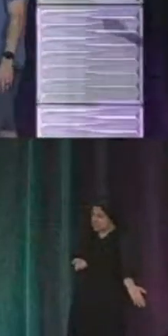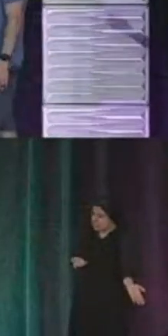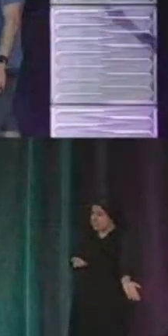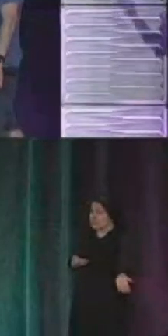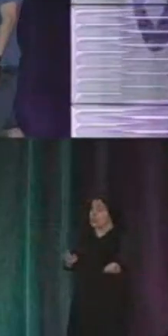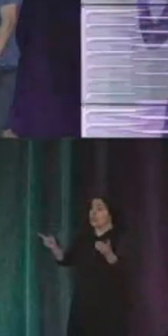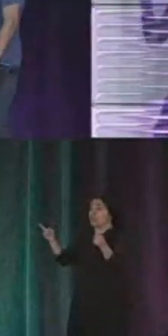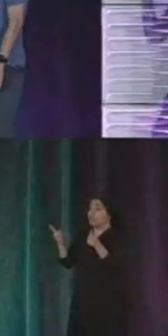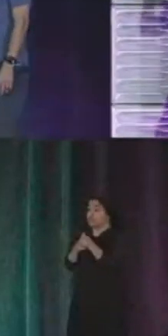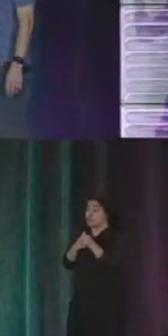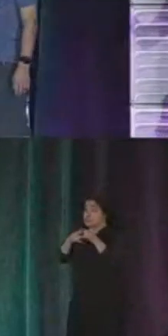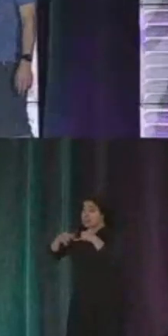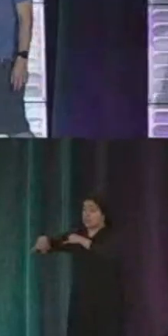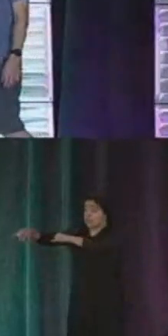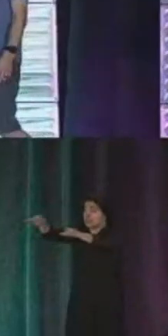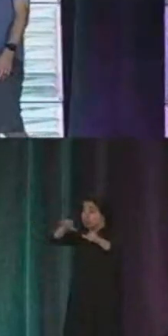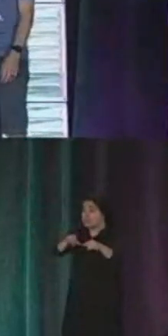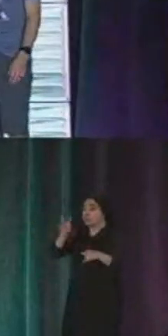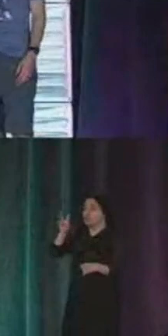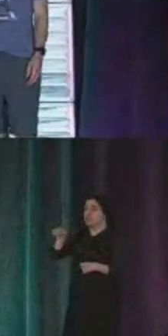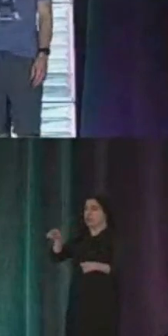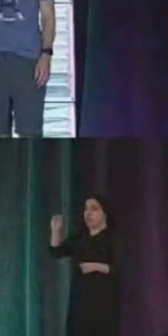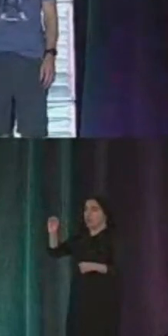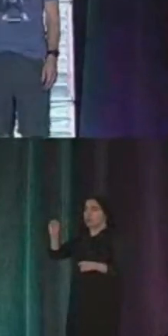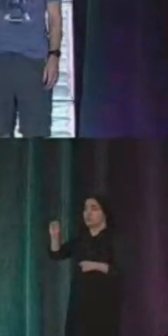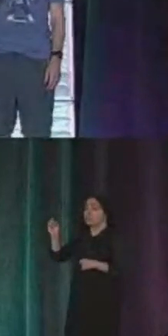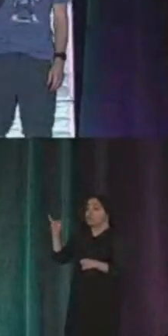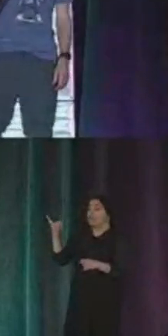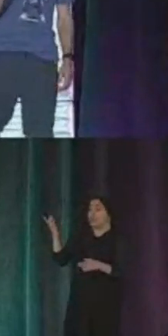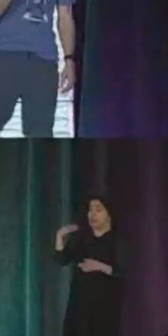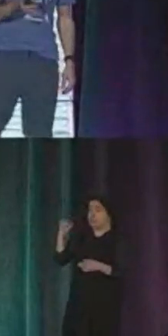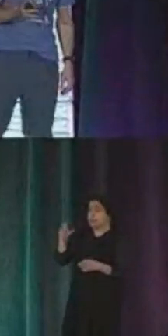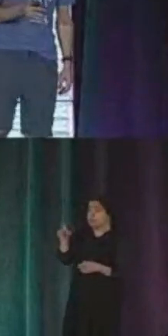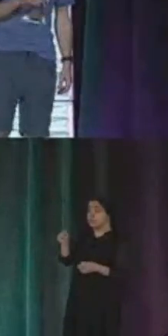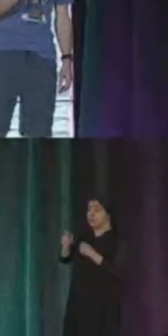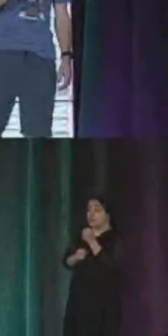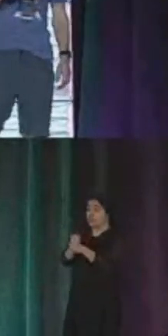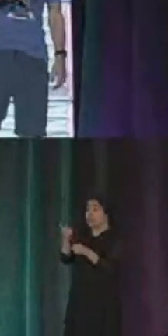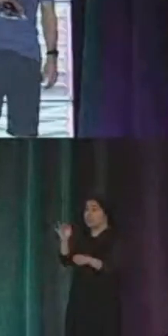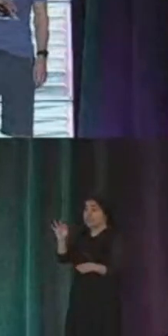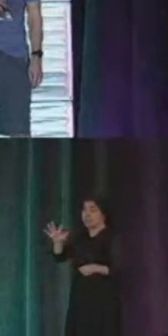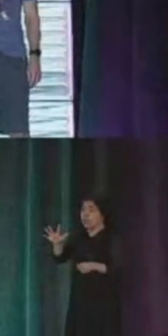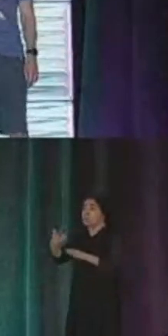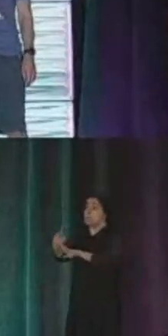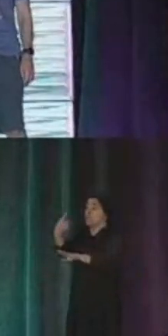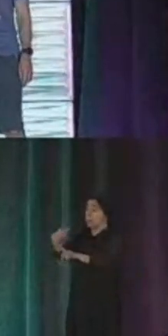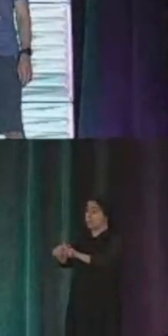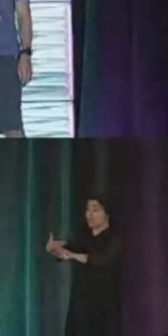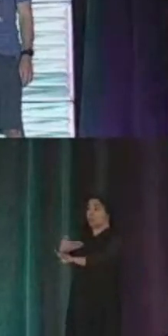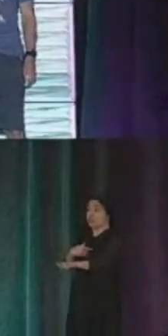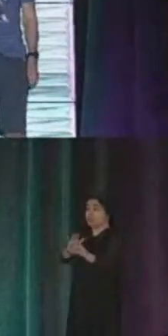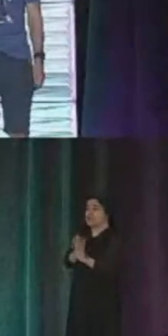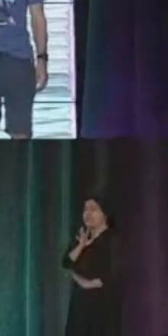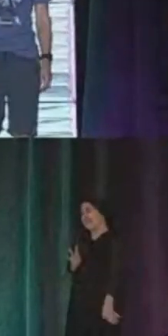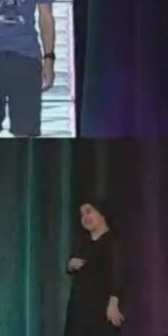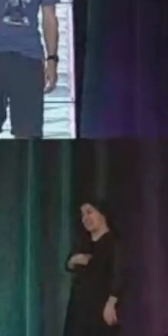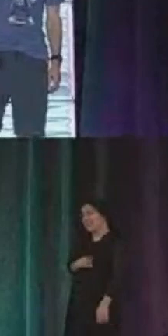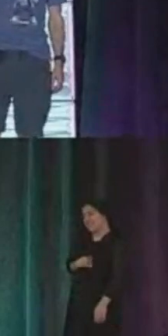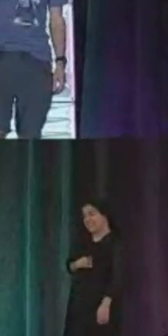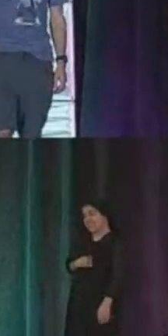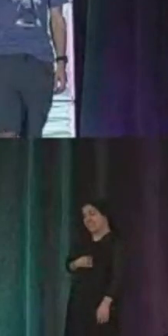first standardization was 2.0, and that was in September of 1995, a month before I turned 7.